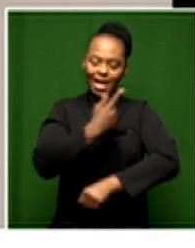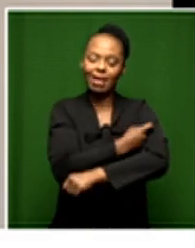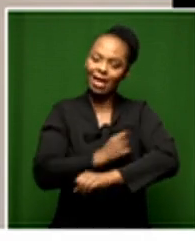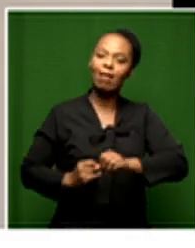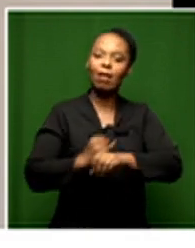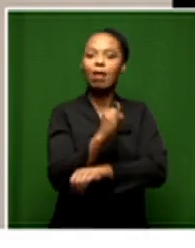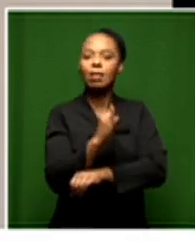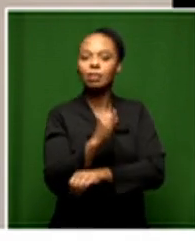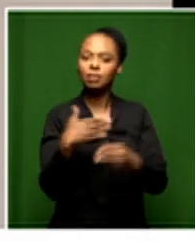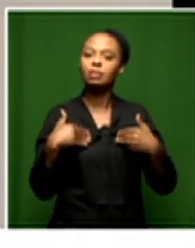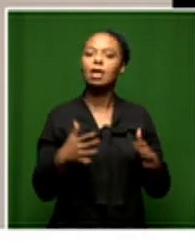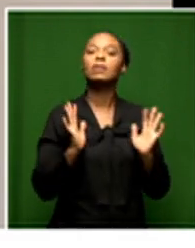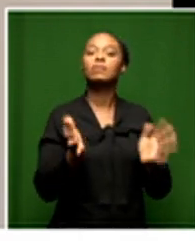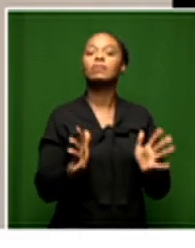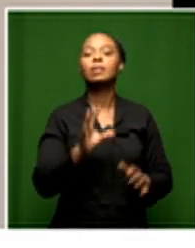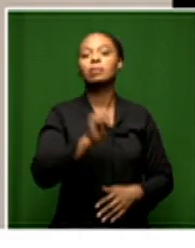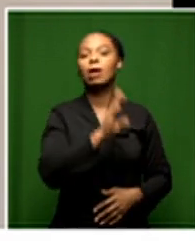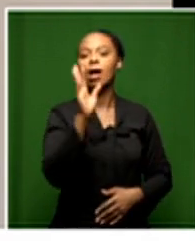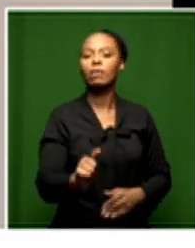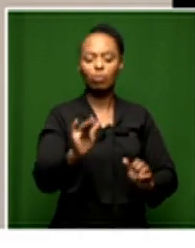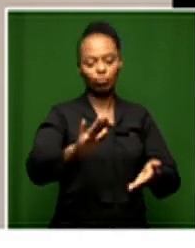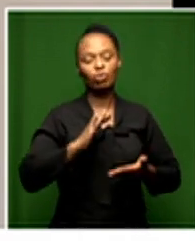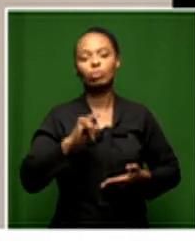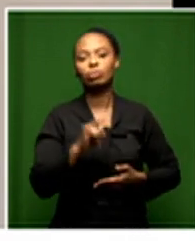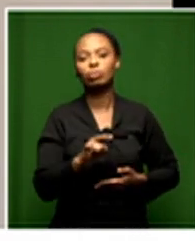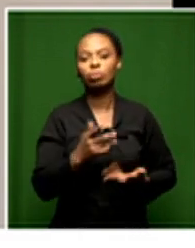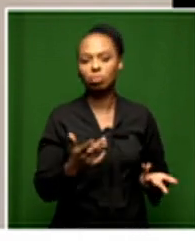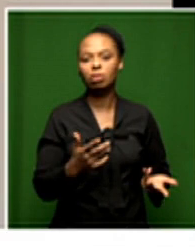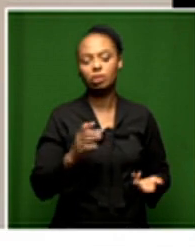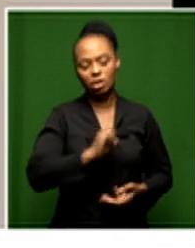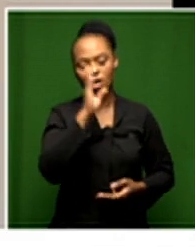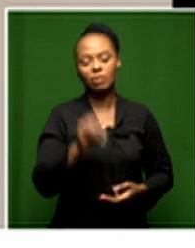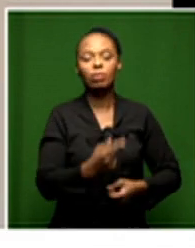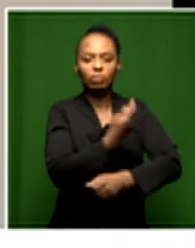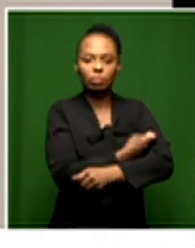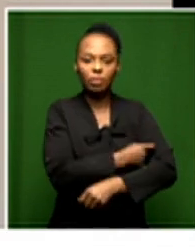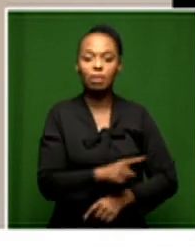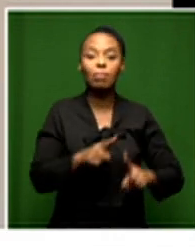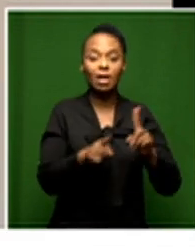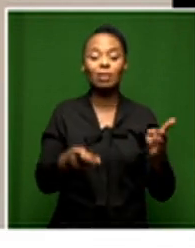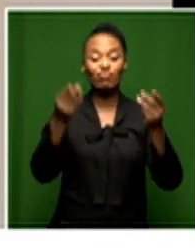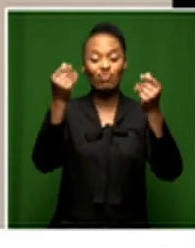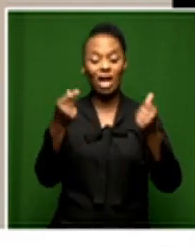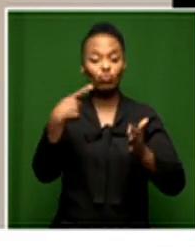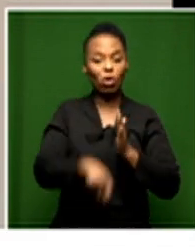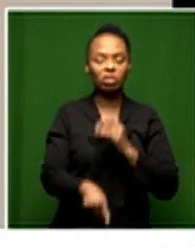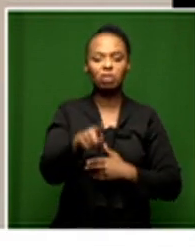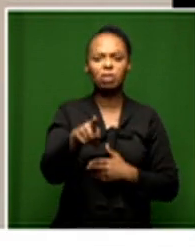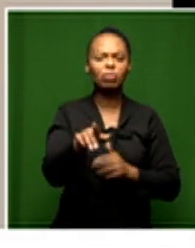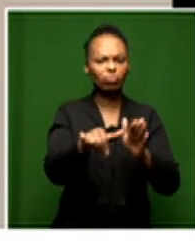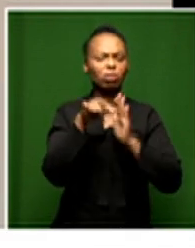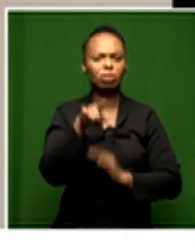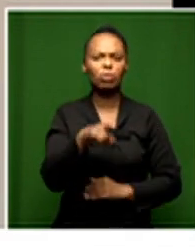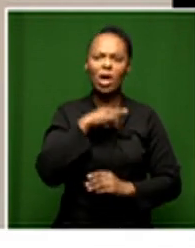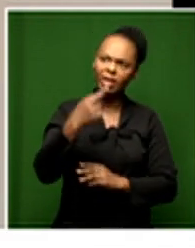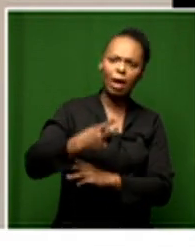it has started in South Africa. But price is key, because you don't want to pay double the